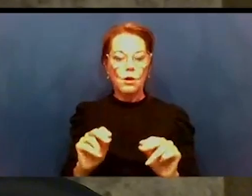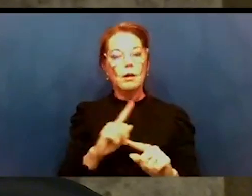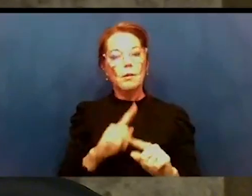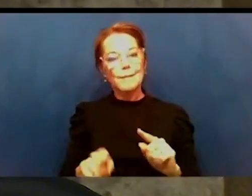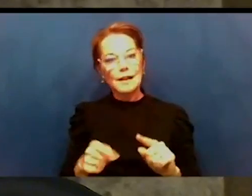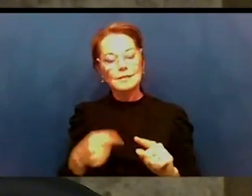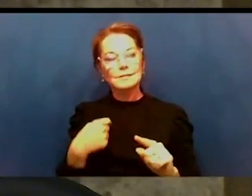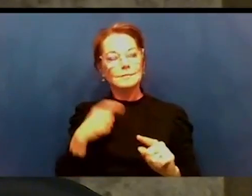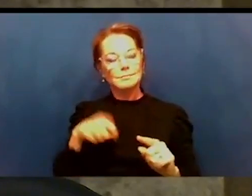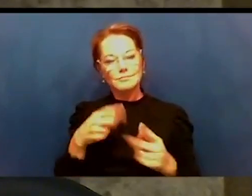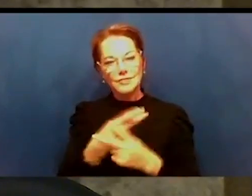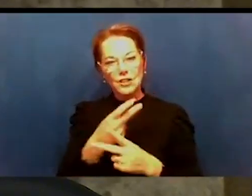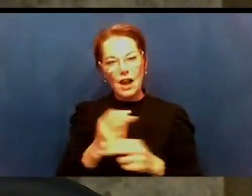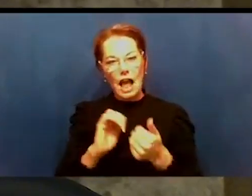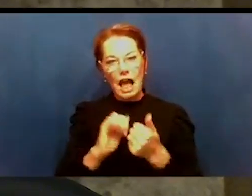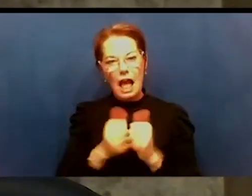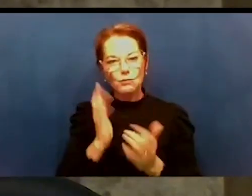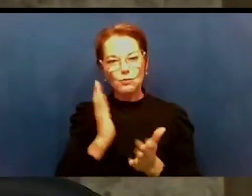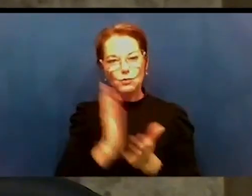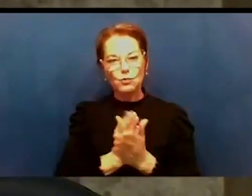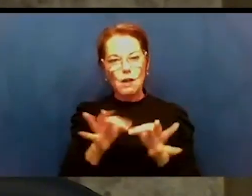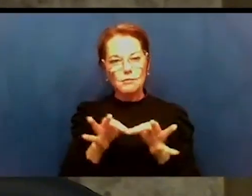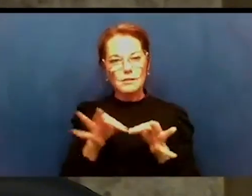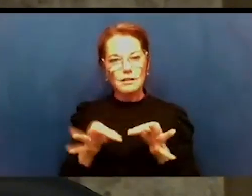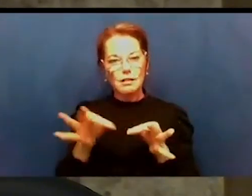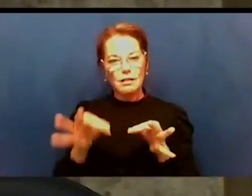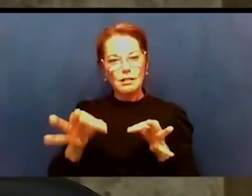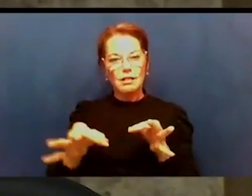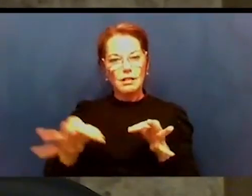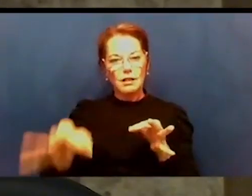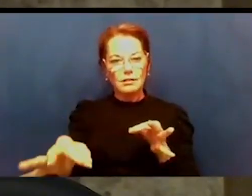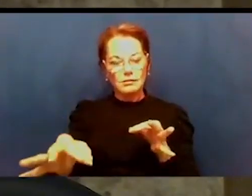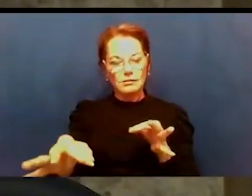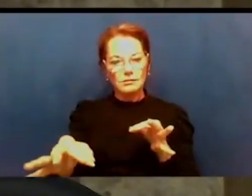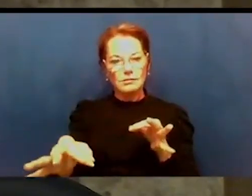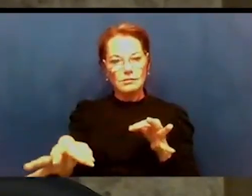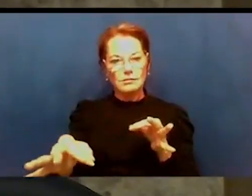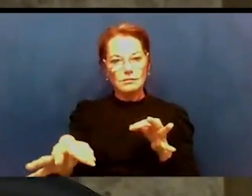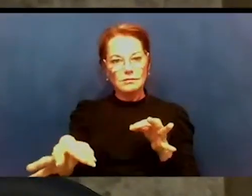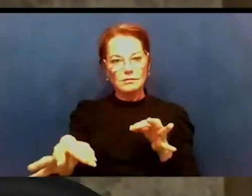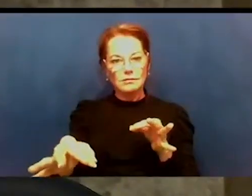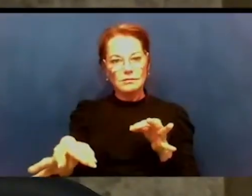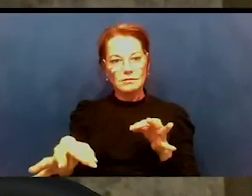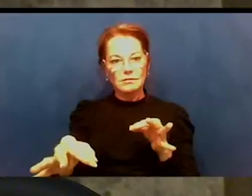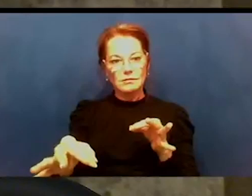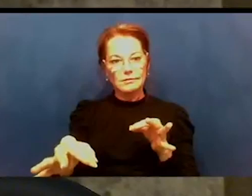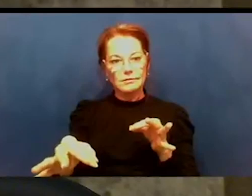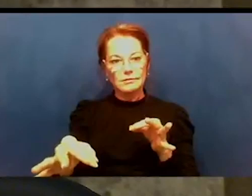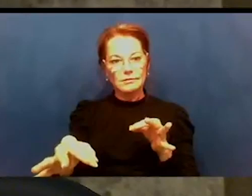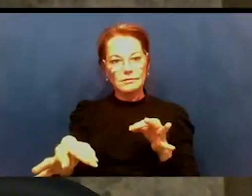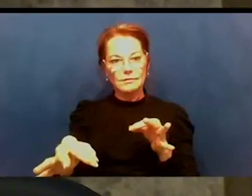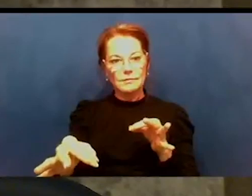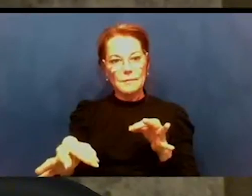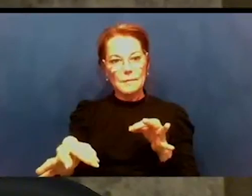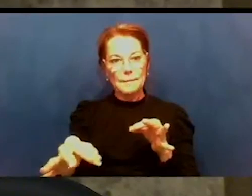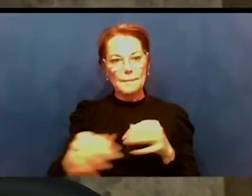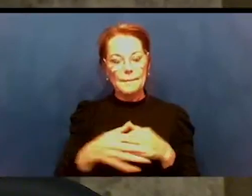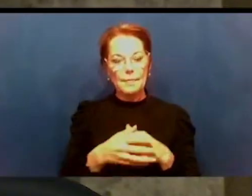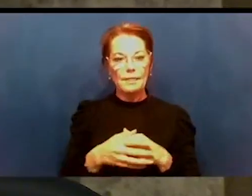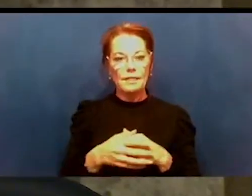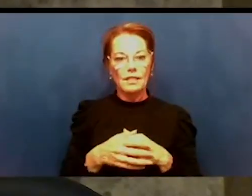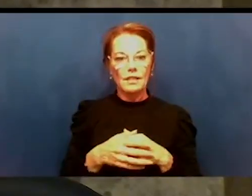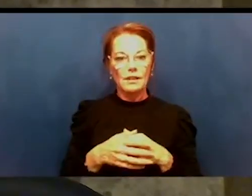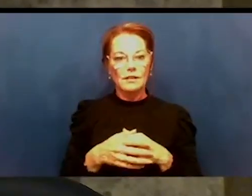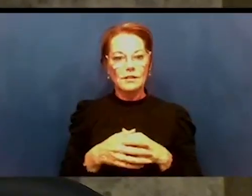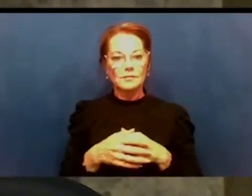through the delays and the sort of sometimes the nonsensical, such as what you